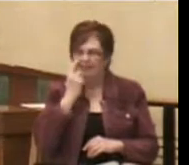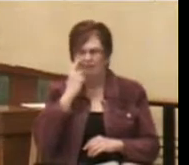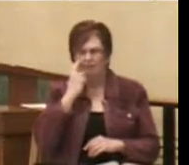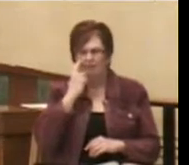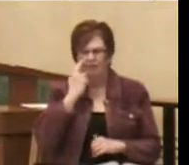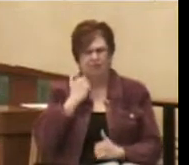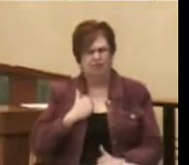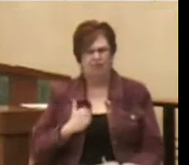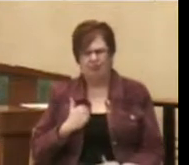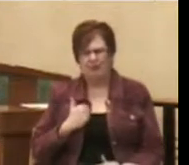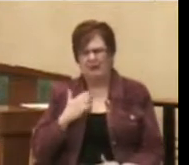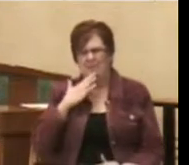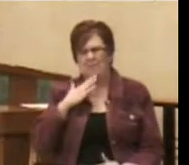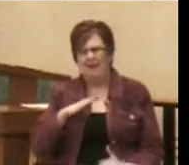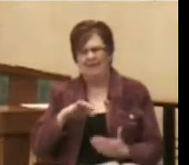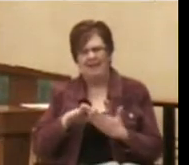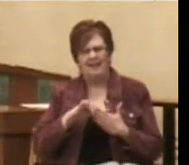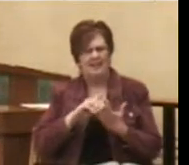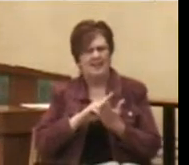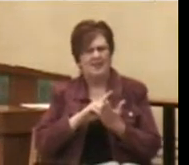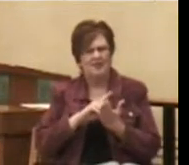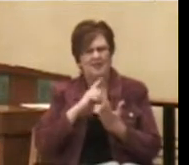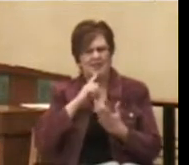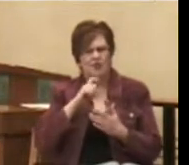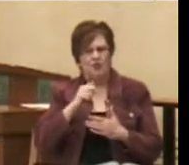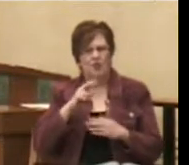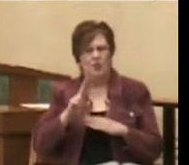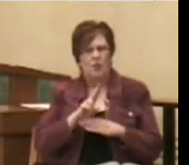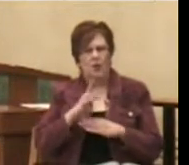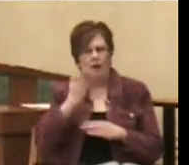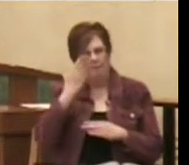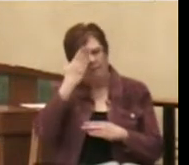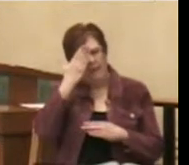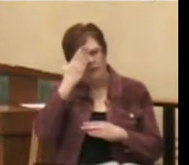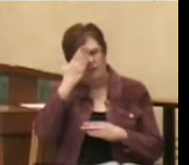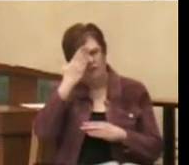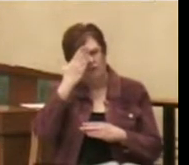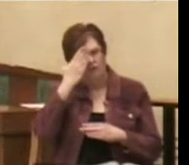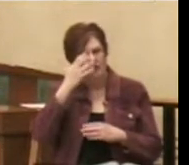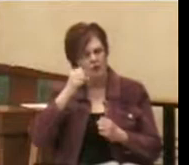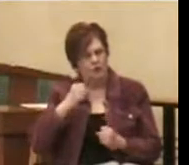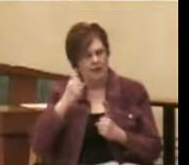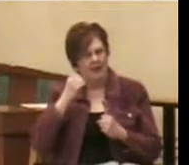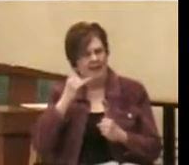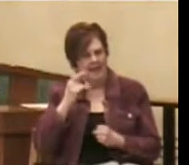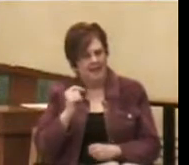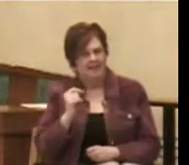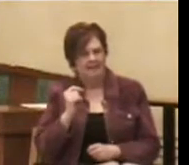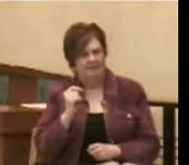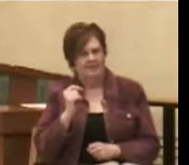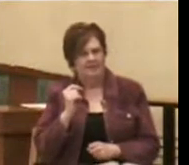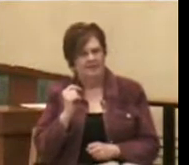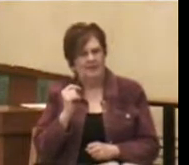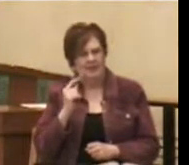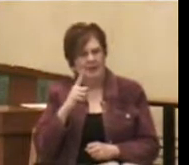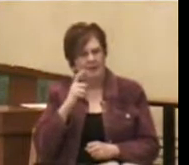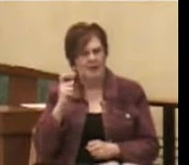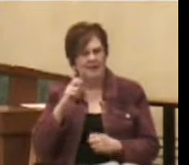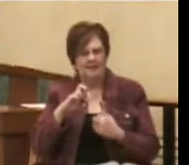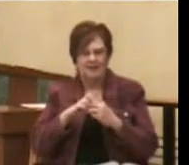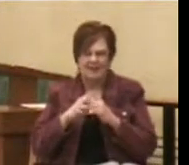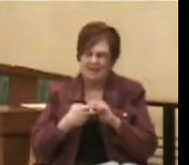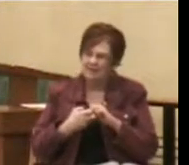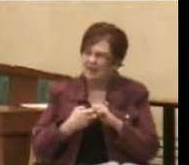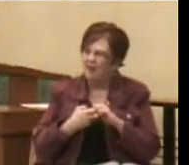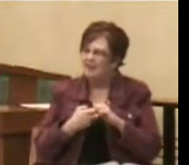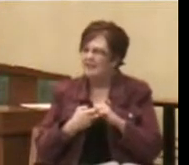gotten so bad that the doctor said that she should wear a patch over that eye in order to strengthen it. Because of the